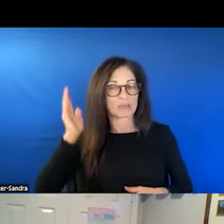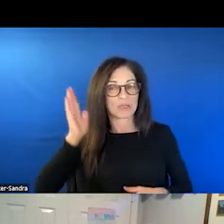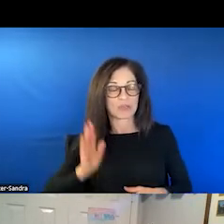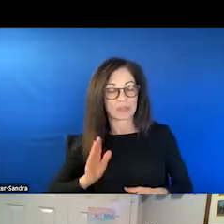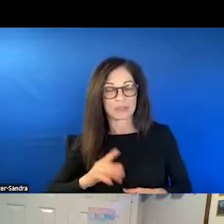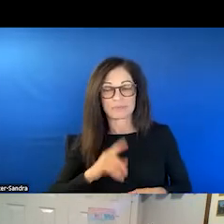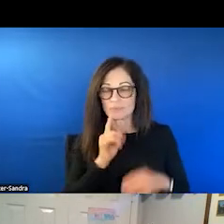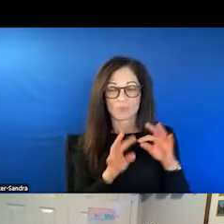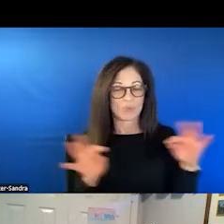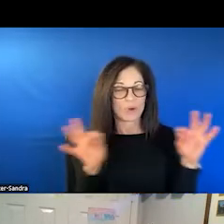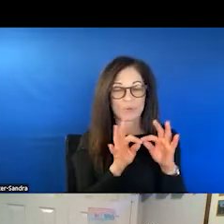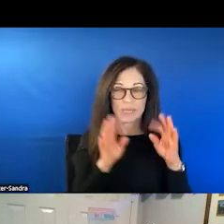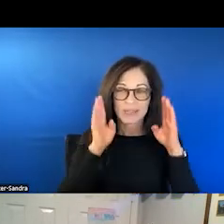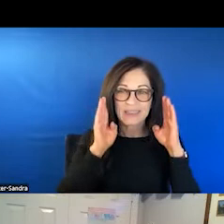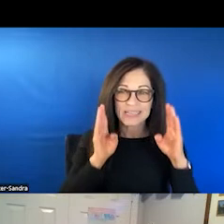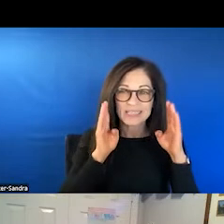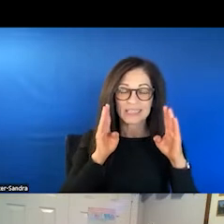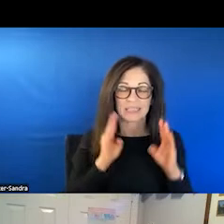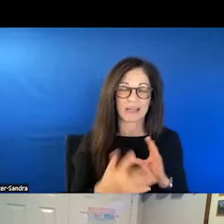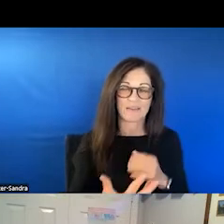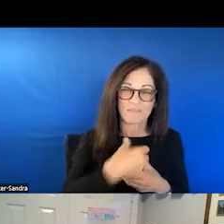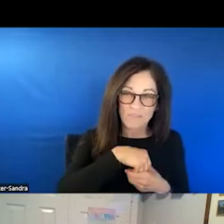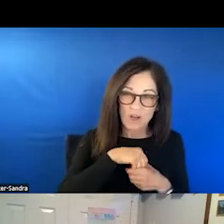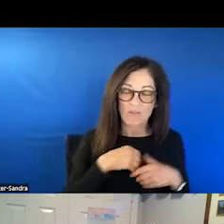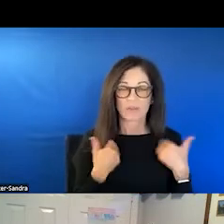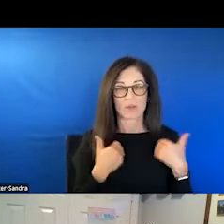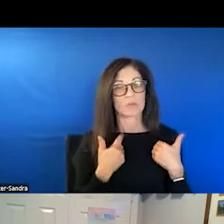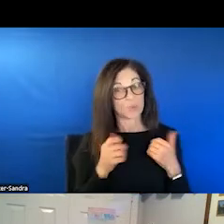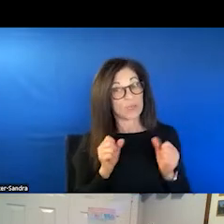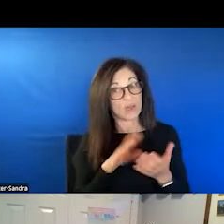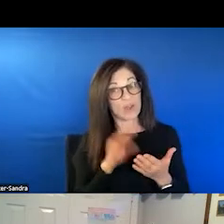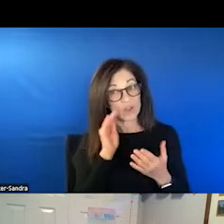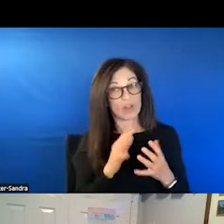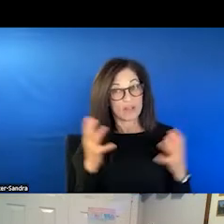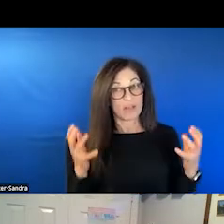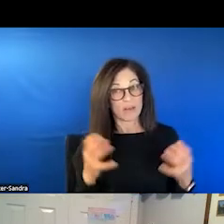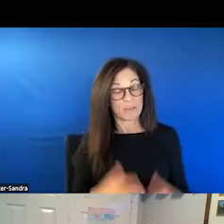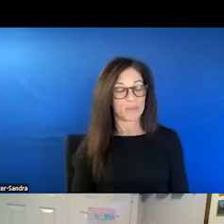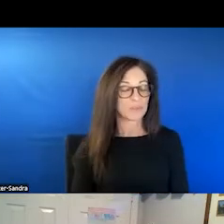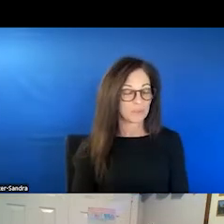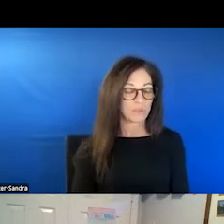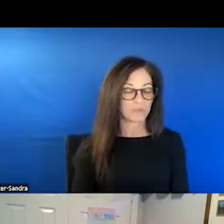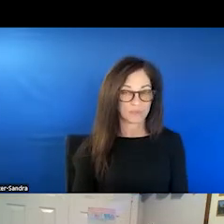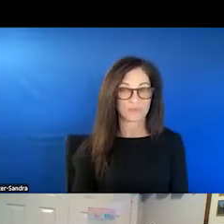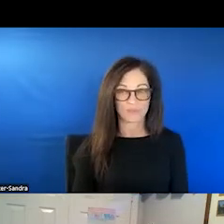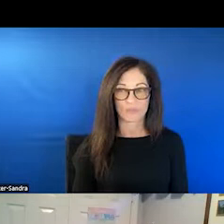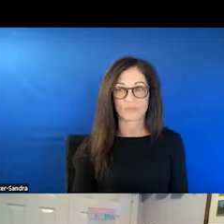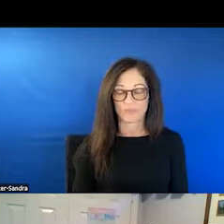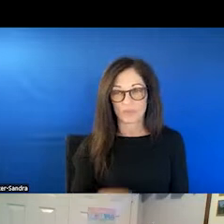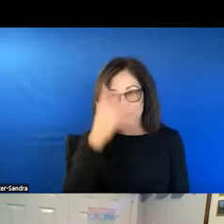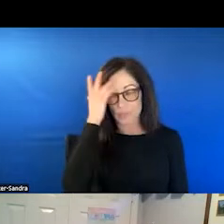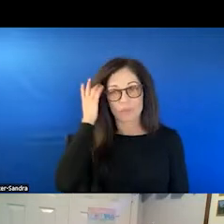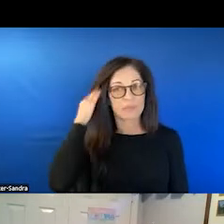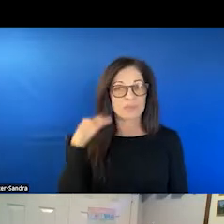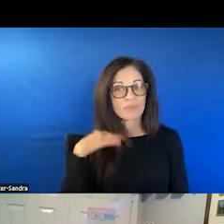really listening and involving, because we can get a lot. Yeah. And I see from the